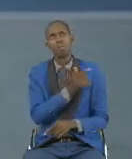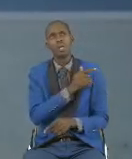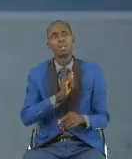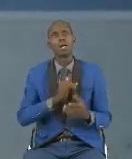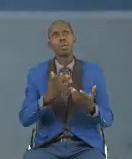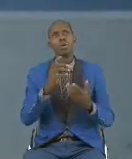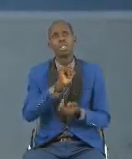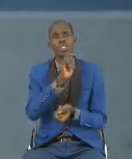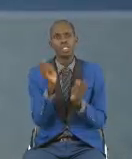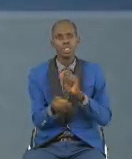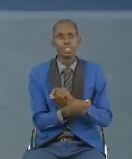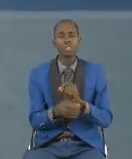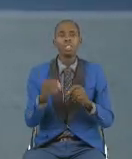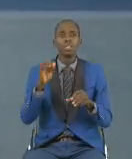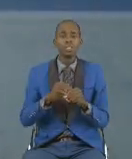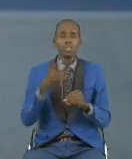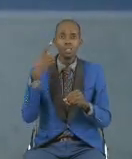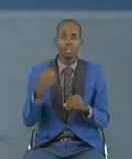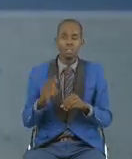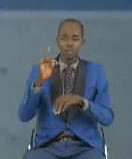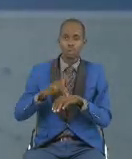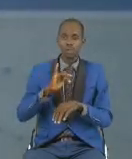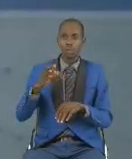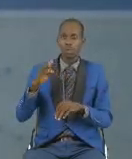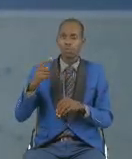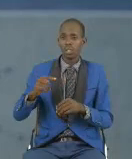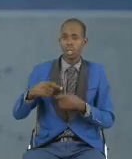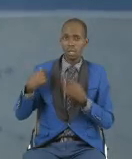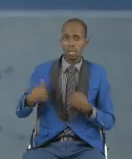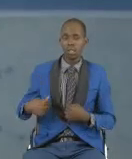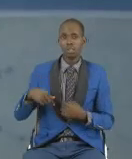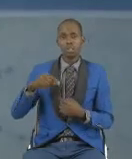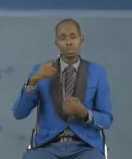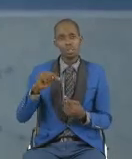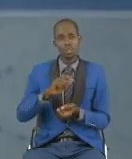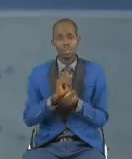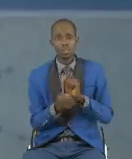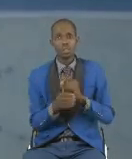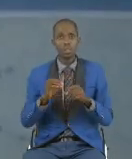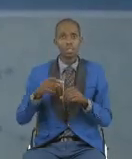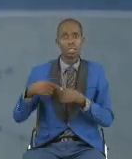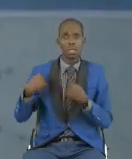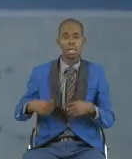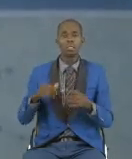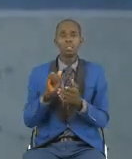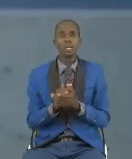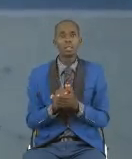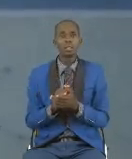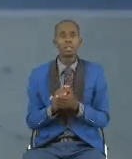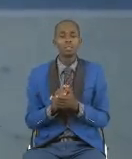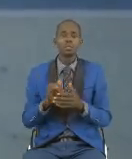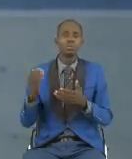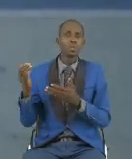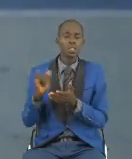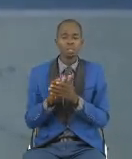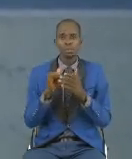It is the pricking of the heart, the conviction of the heart, that brings sorrow in the heart, shame in the